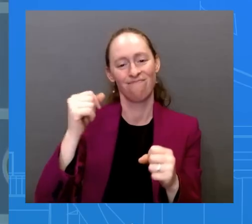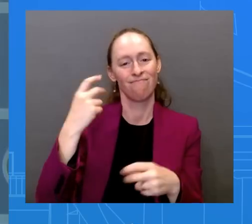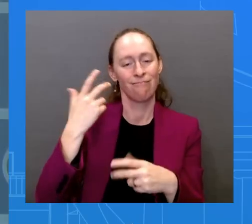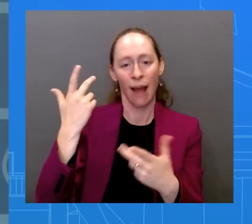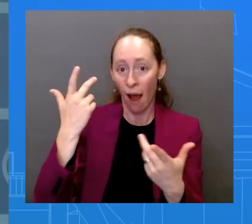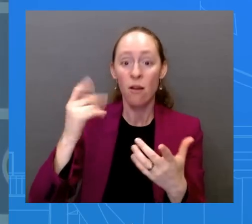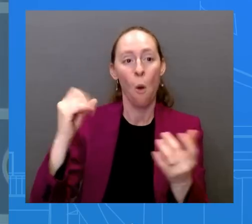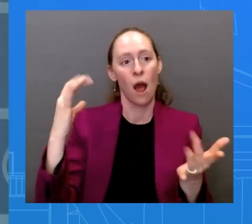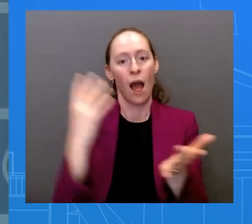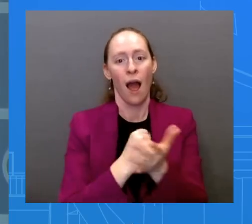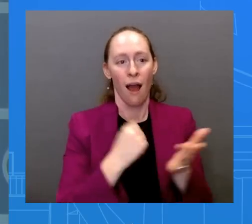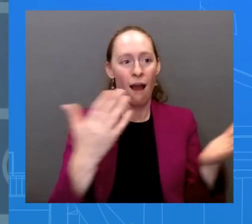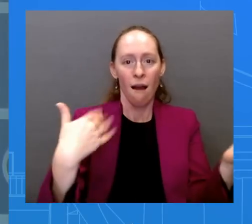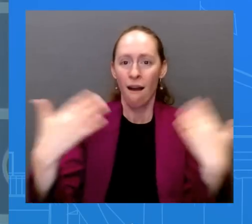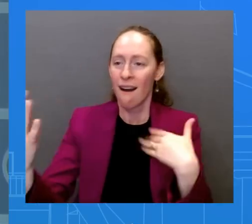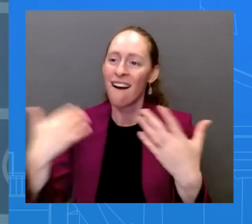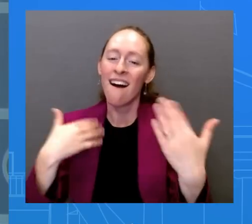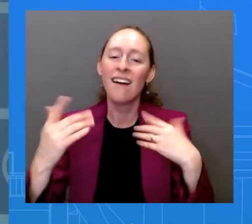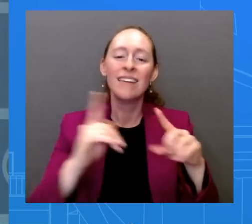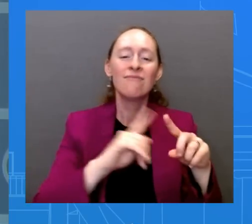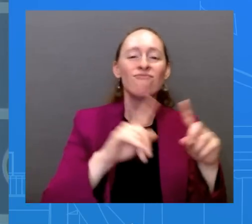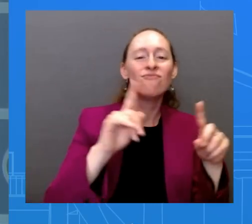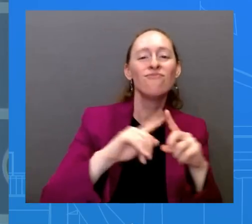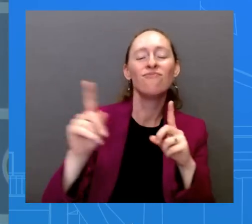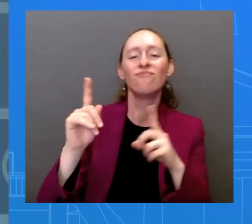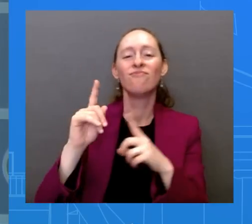White House, including on working visits and